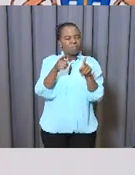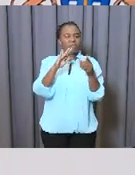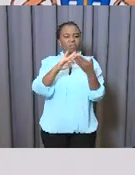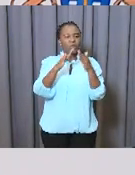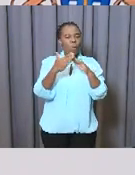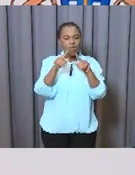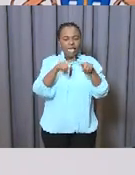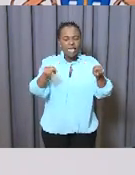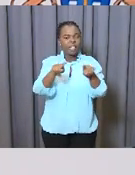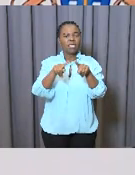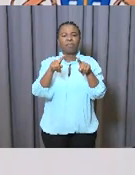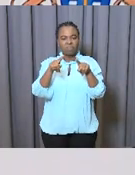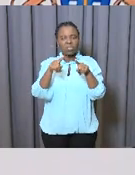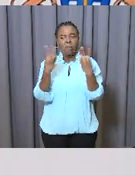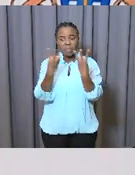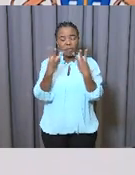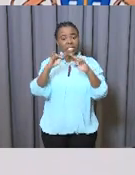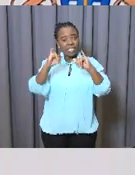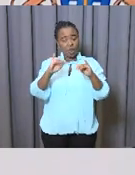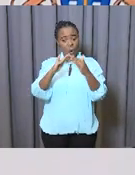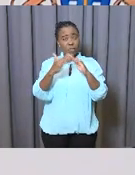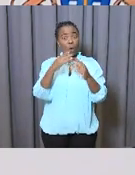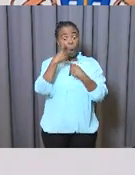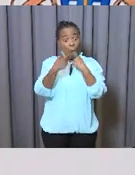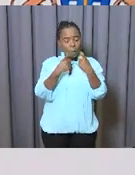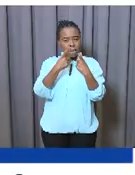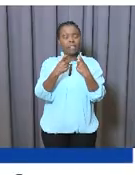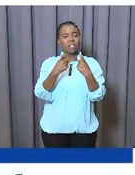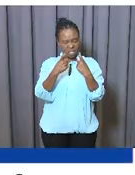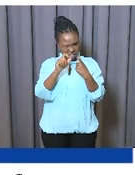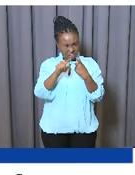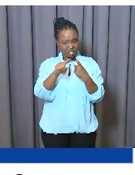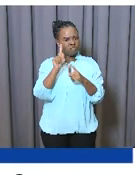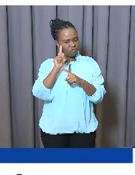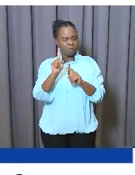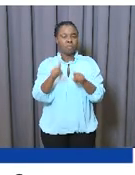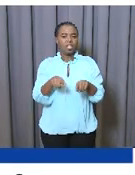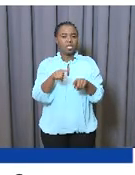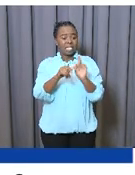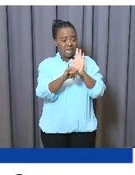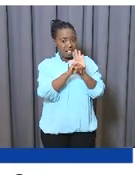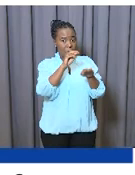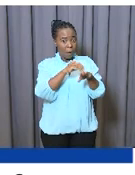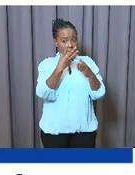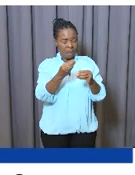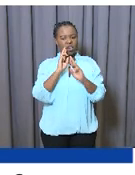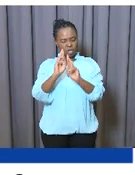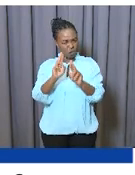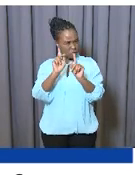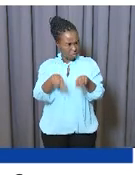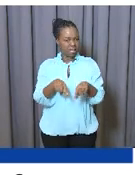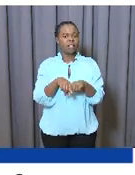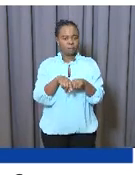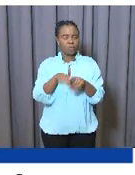citizen complaints, and citizen grievances. Whenever they identify the problem, we want to respond. I want to conclude by